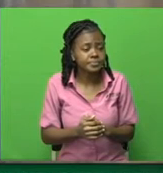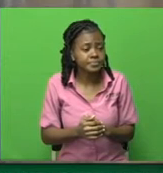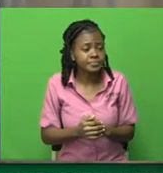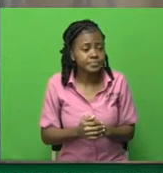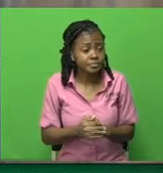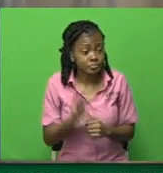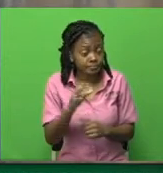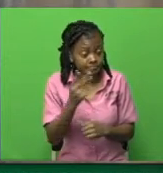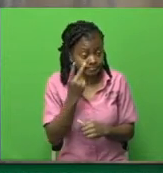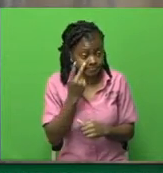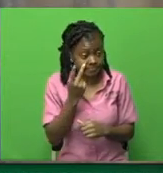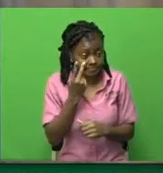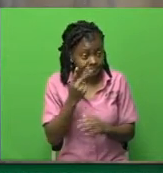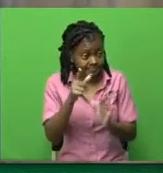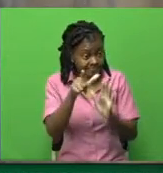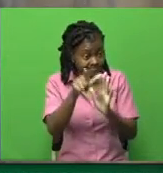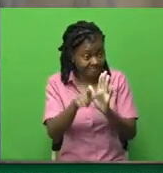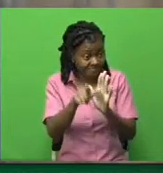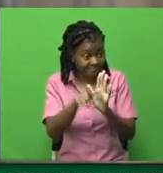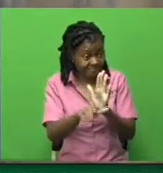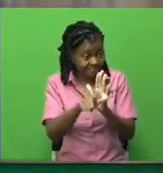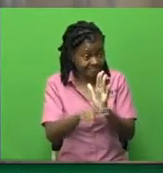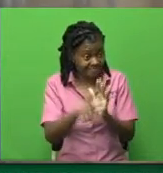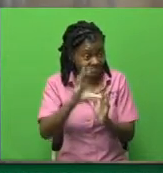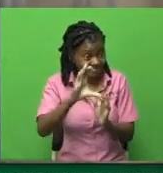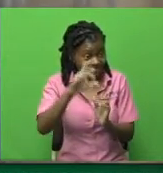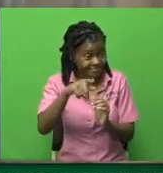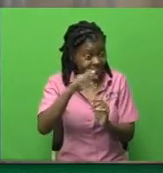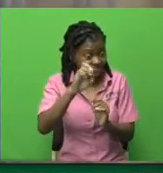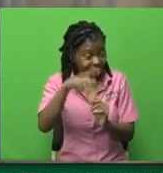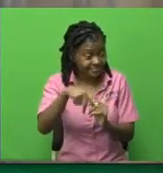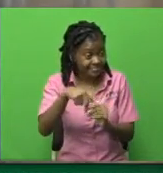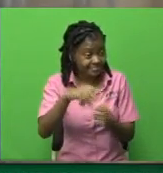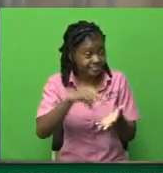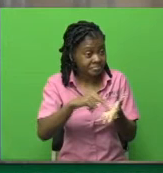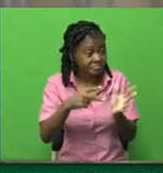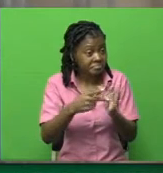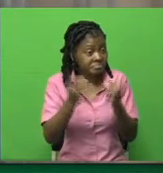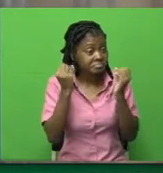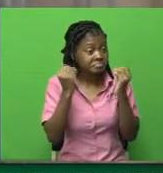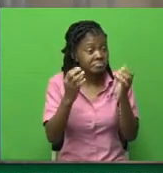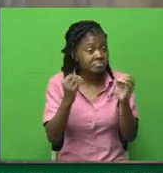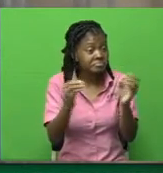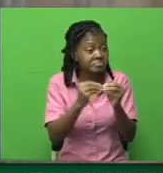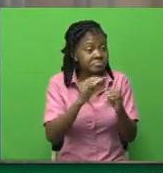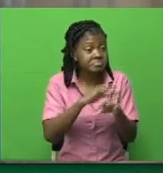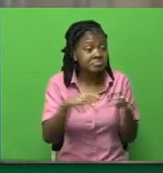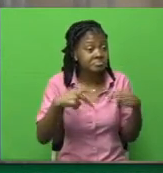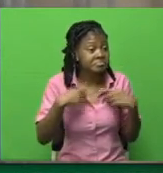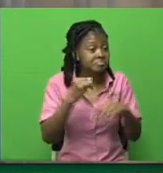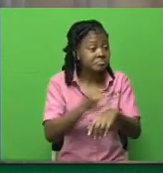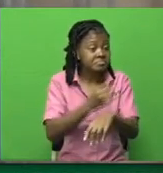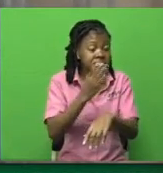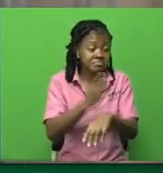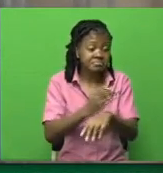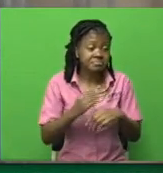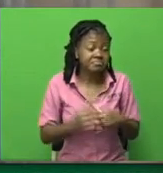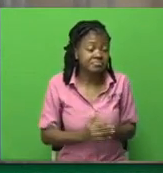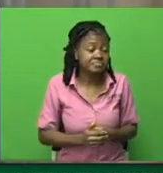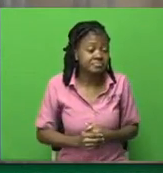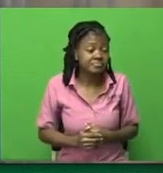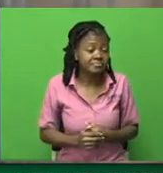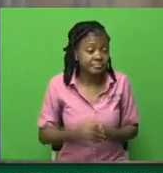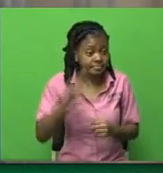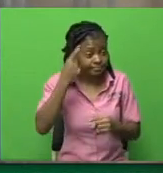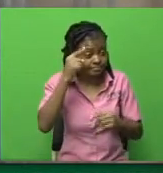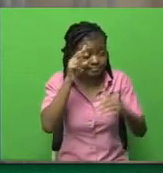against again creating more unemployment more job licenses for fiscal 23 there's been no expansion